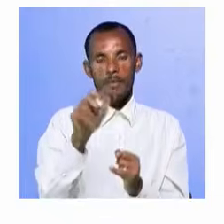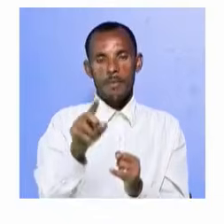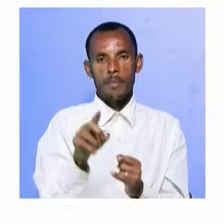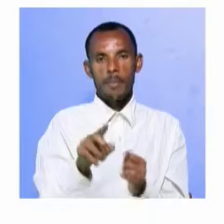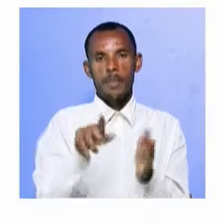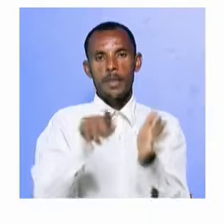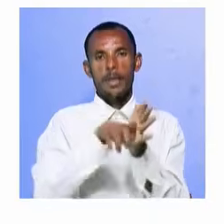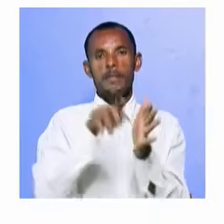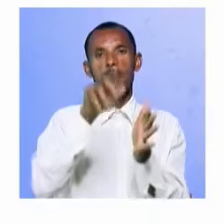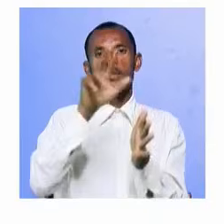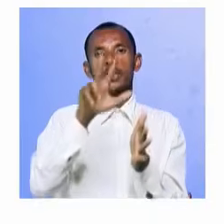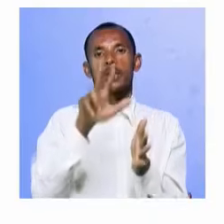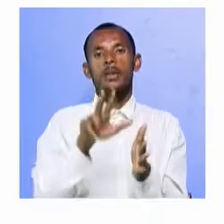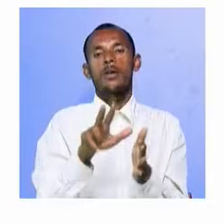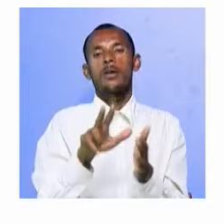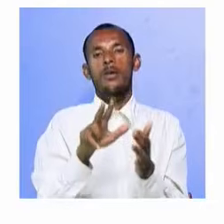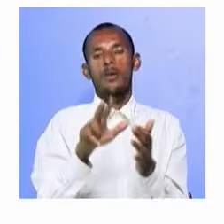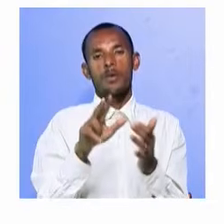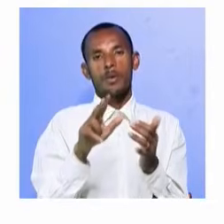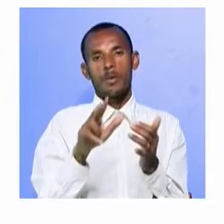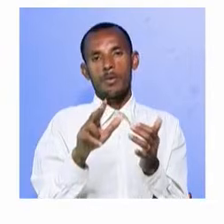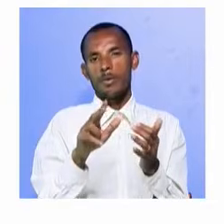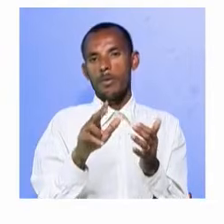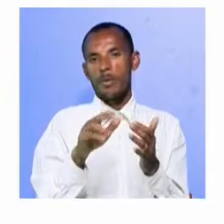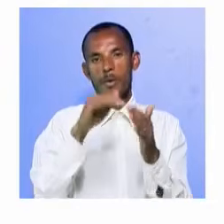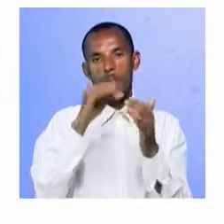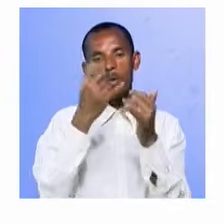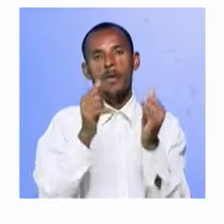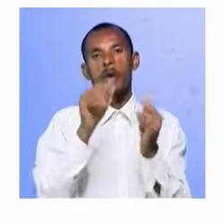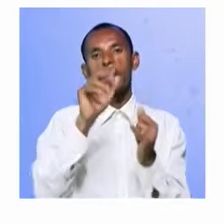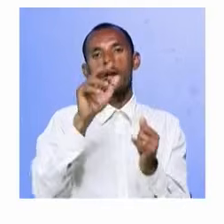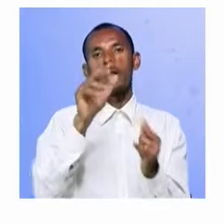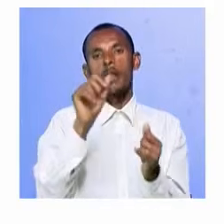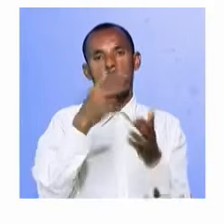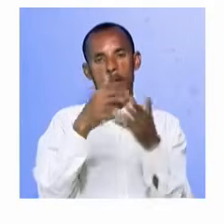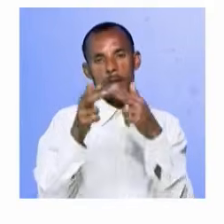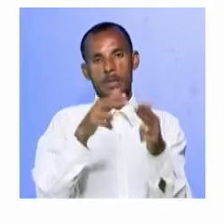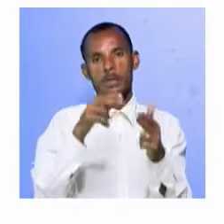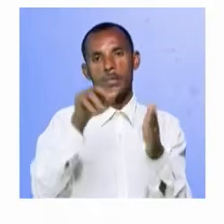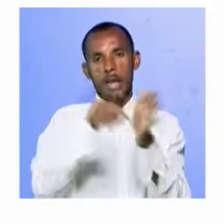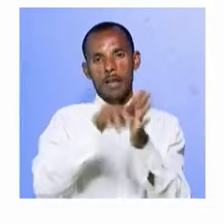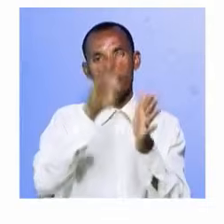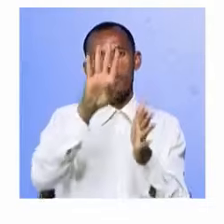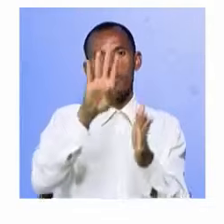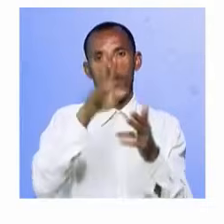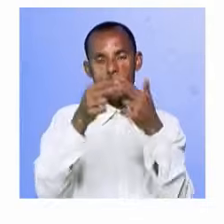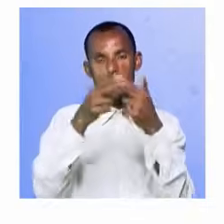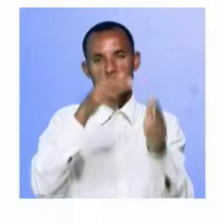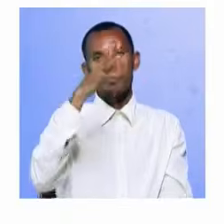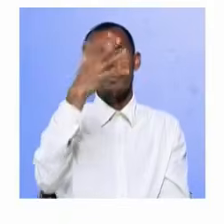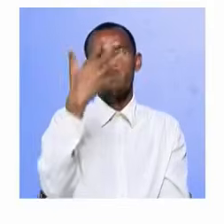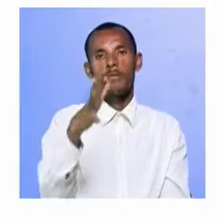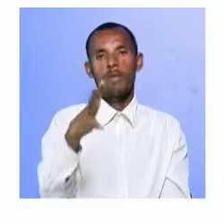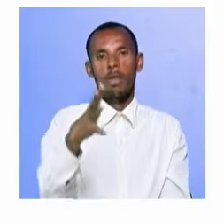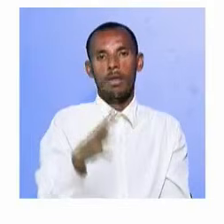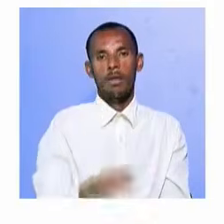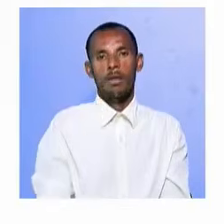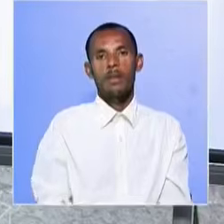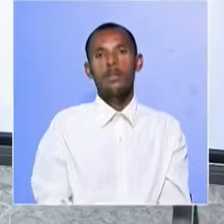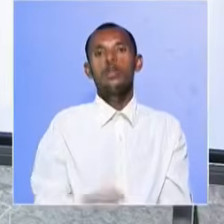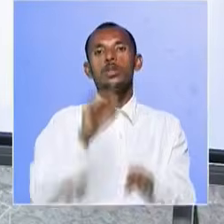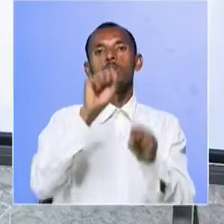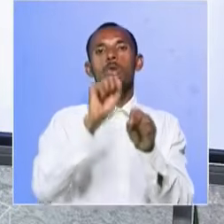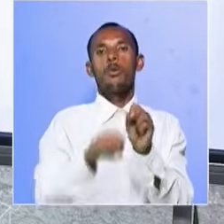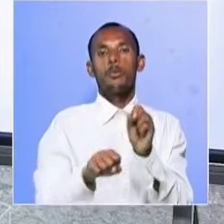3 over 11 times minus 4 over 15. Okay,